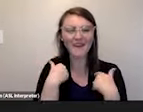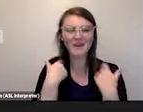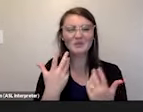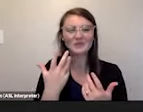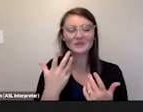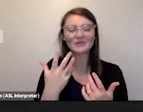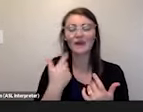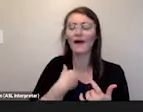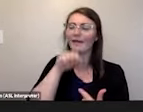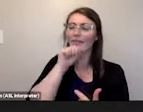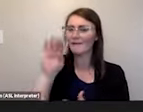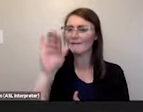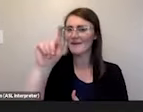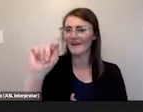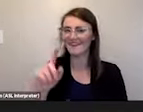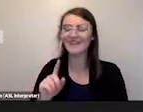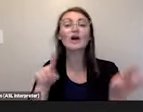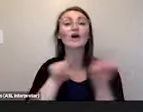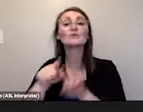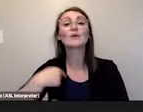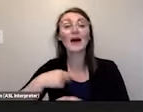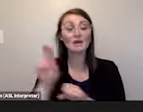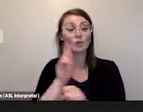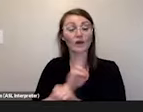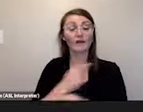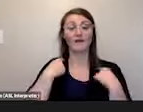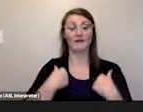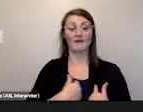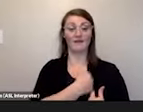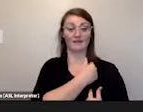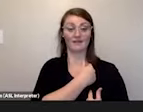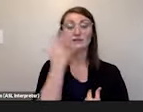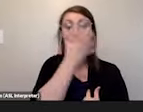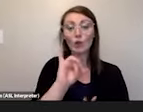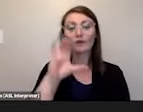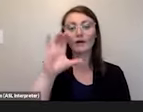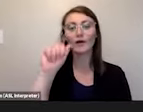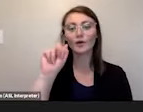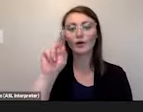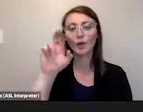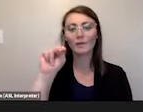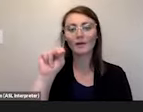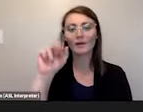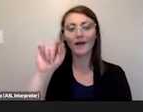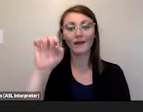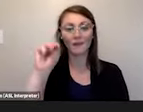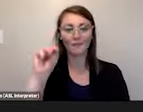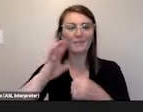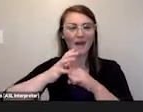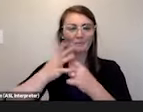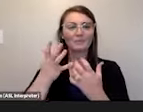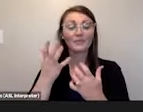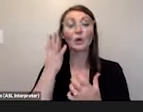have bat things. I'm also wearing a necklace that looks like a carbon atom, because chemistry is awesome